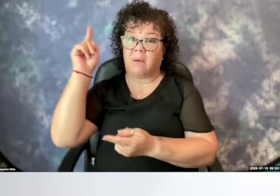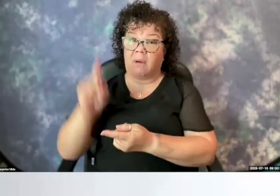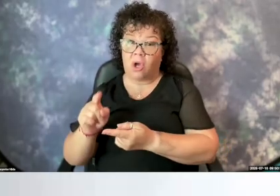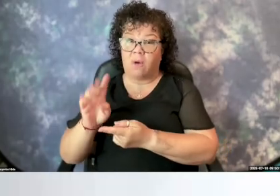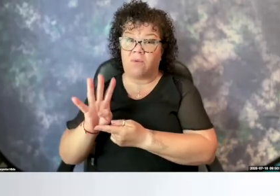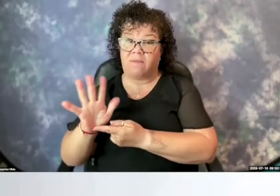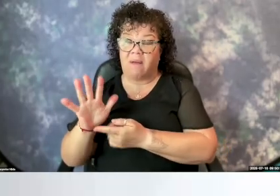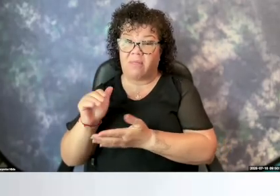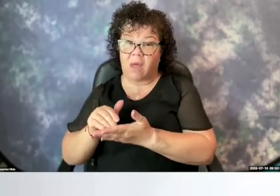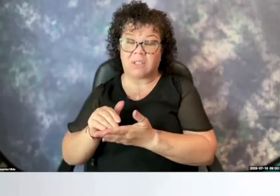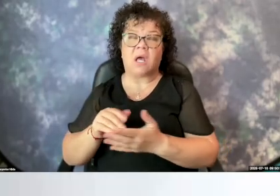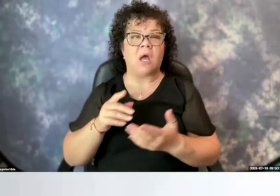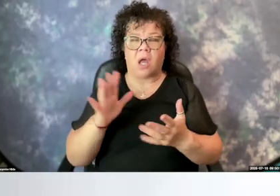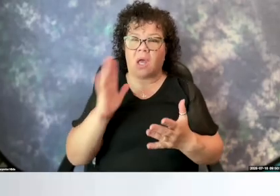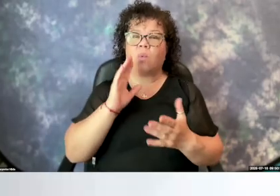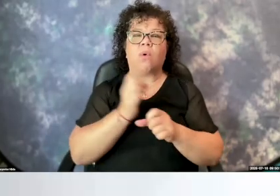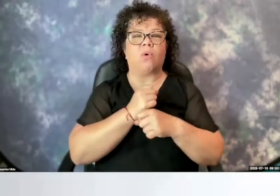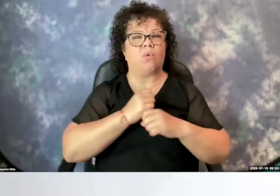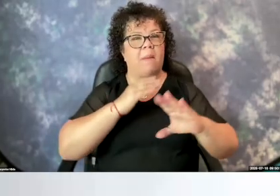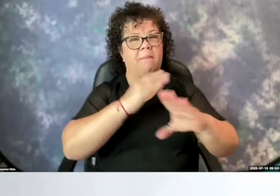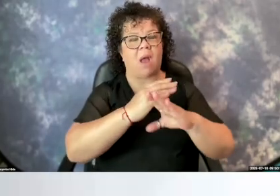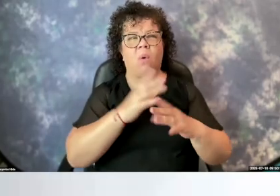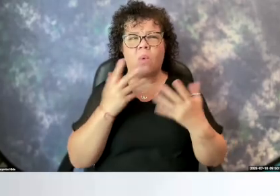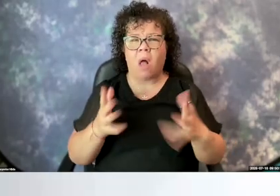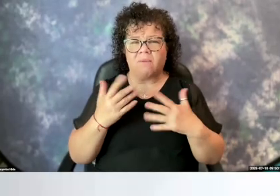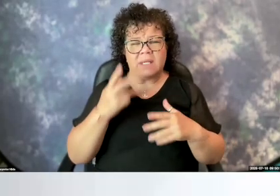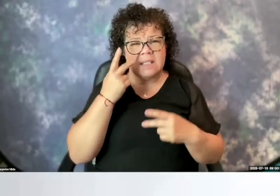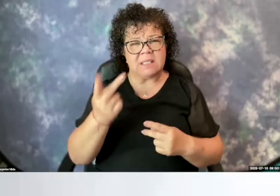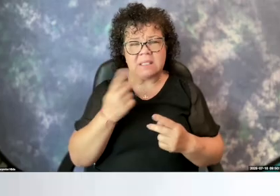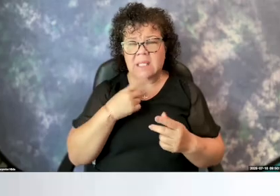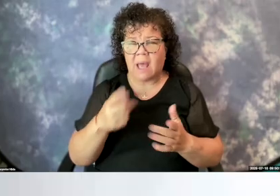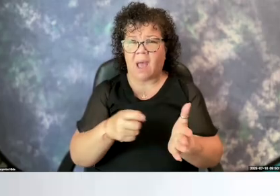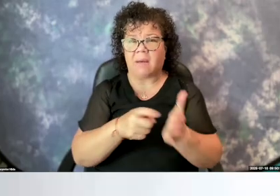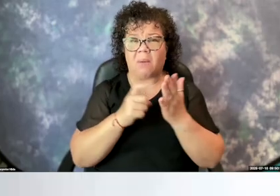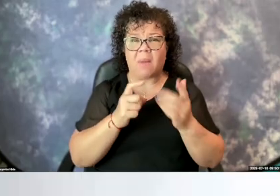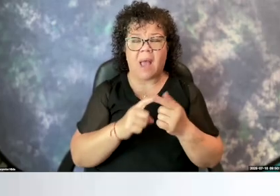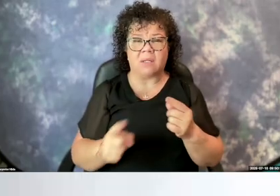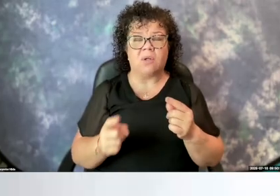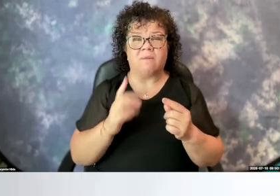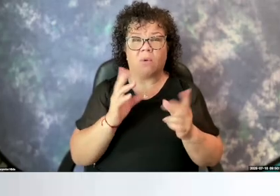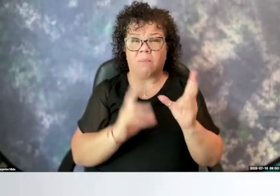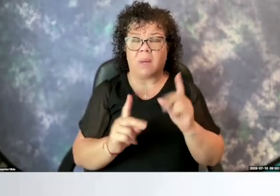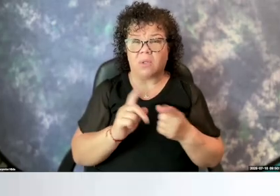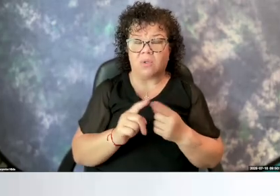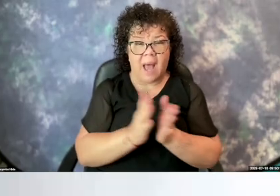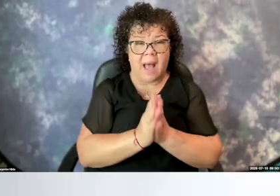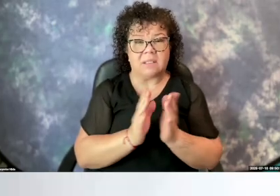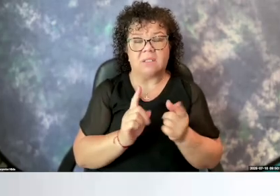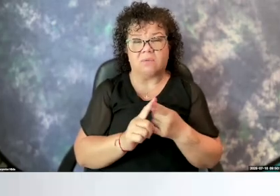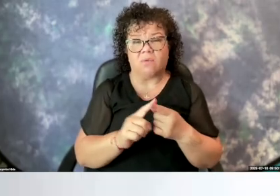create barriers where we're already seeing a demand for an increase for our price cap to be even higher than